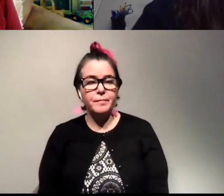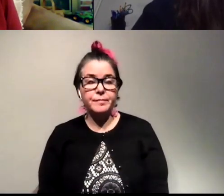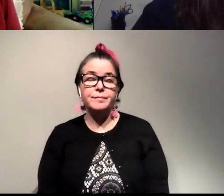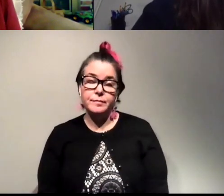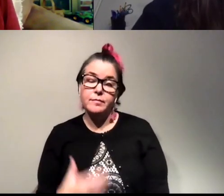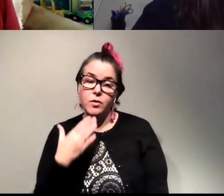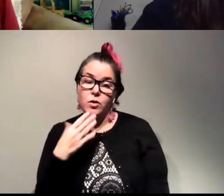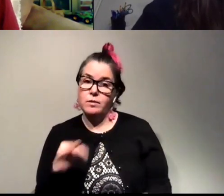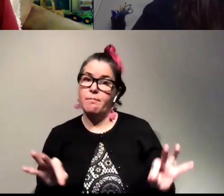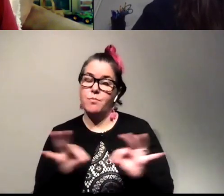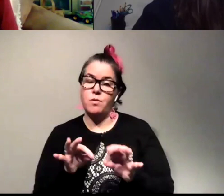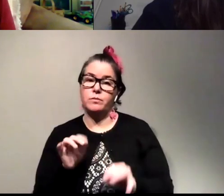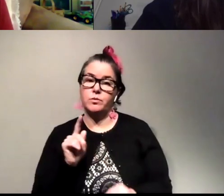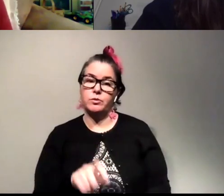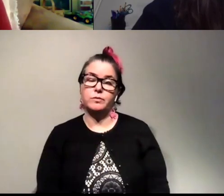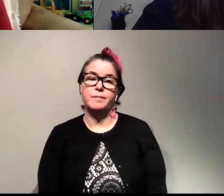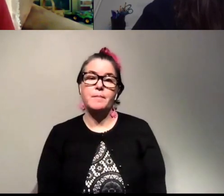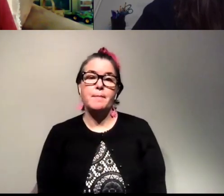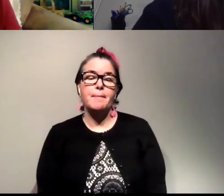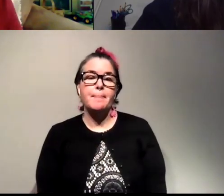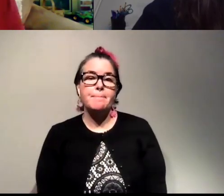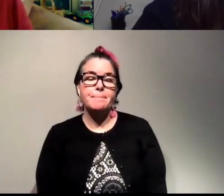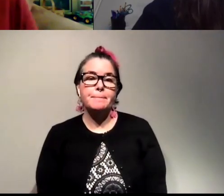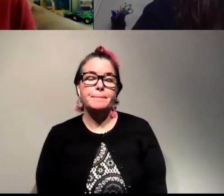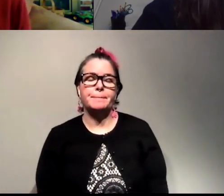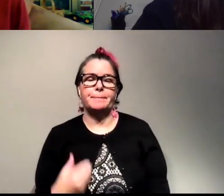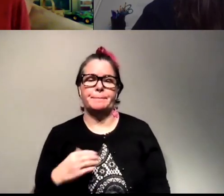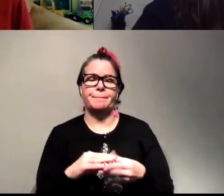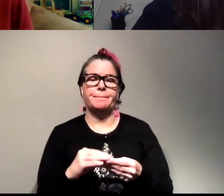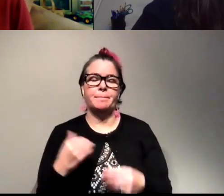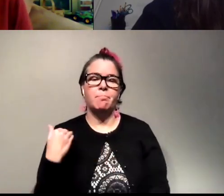really important question. So, as I mentioned,